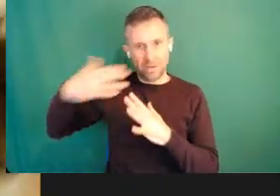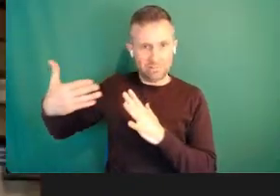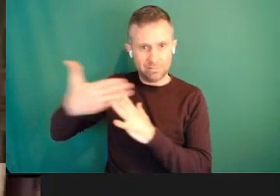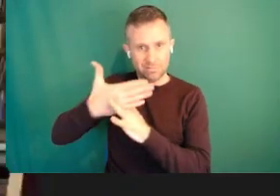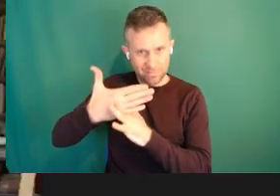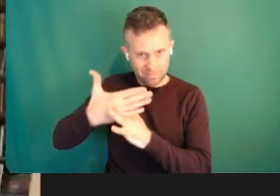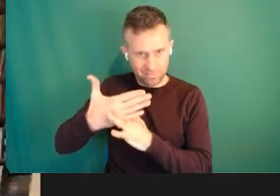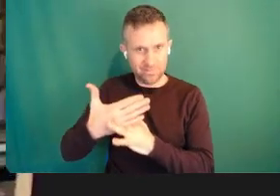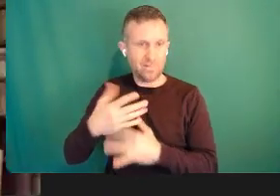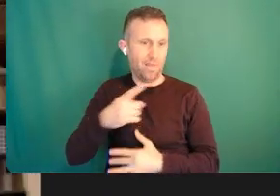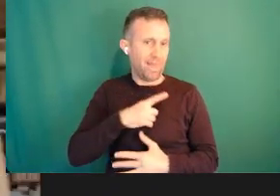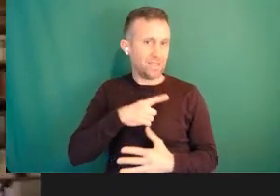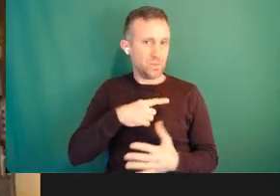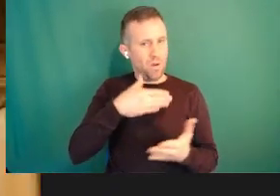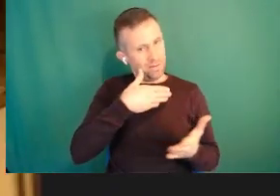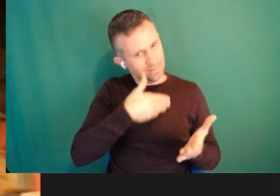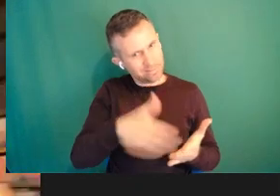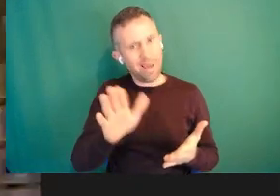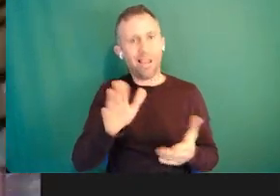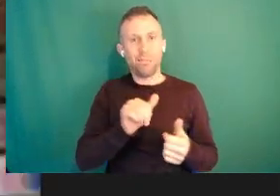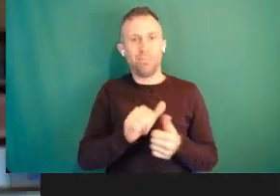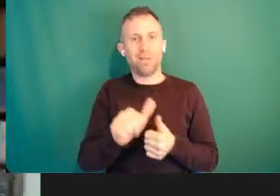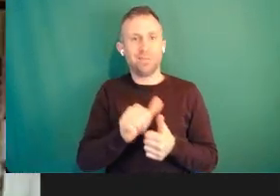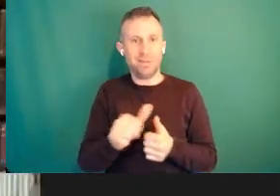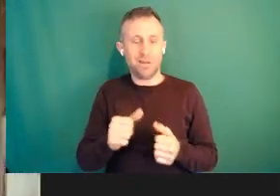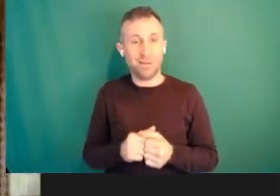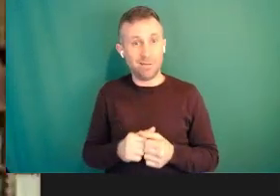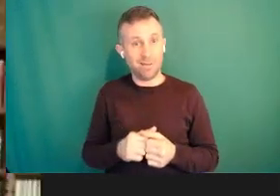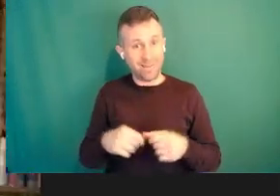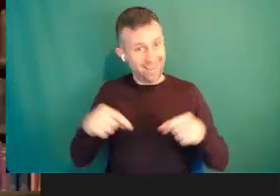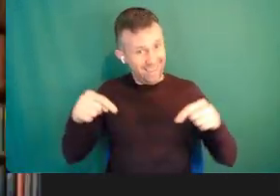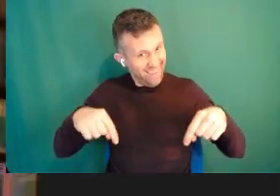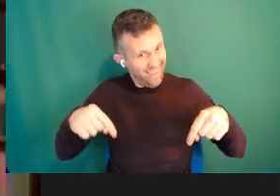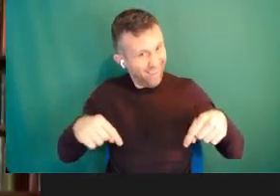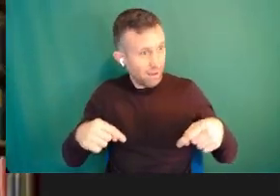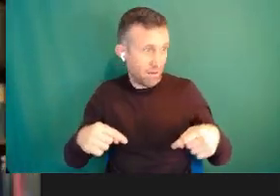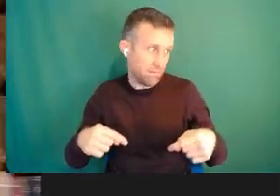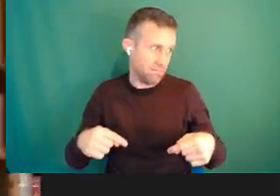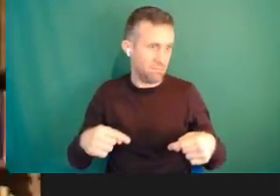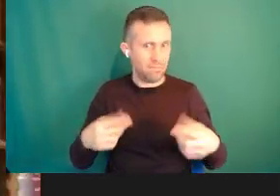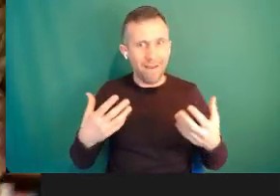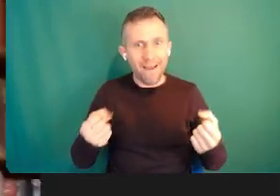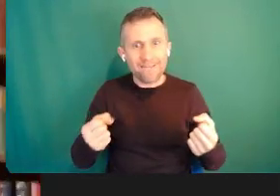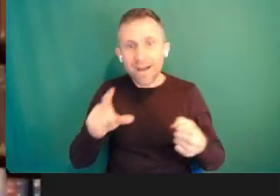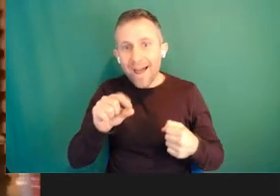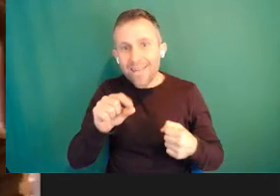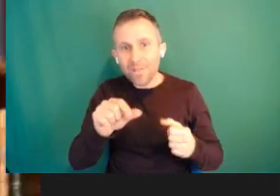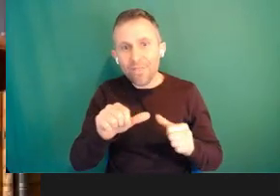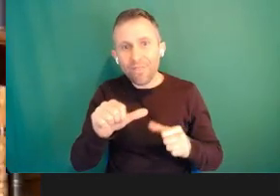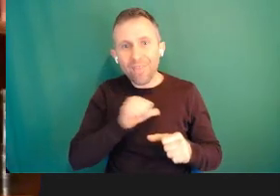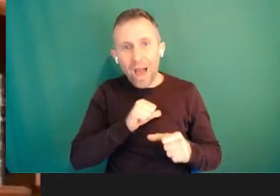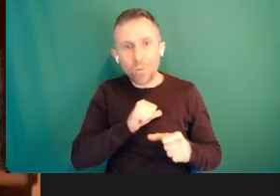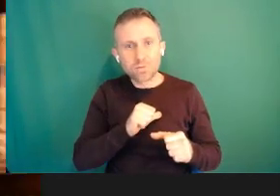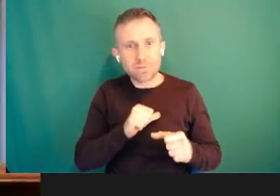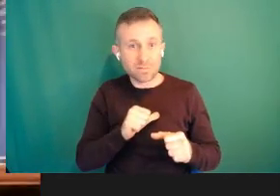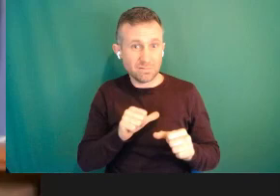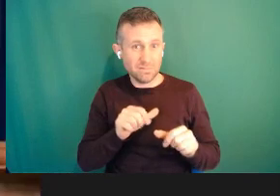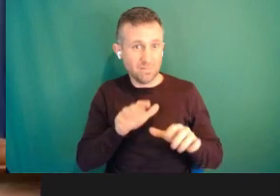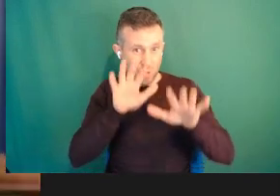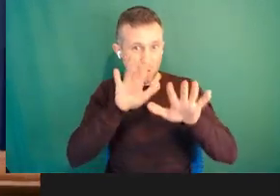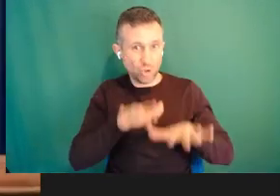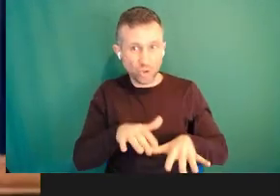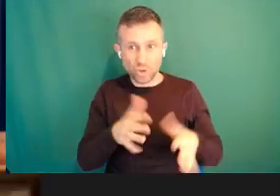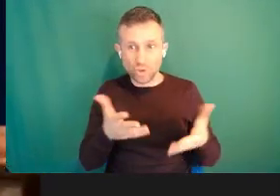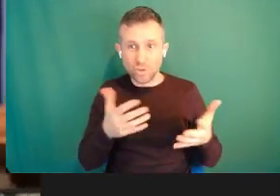is probably about 11,000 books in the house. But we do, unlike a lot of historic houses, we allow people to take books off the shelf.